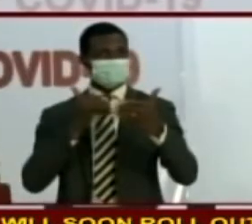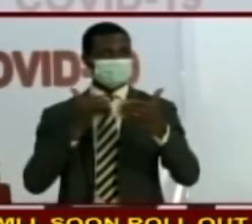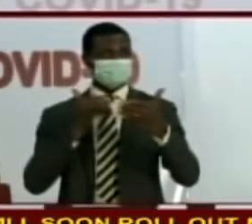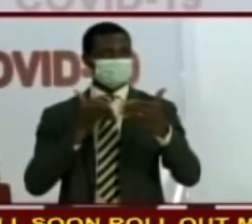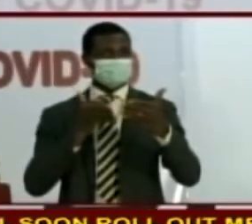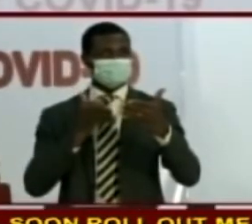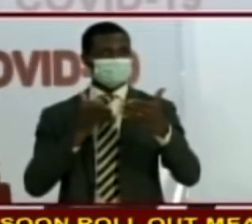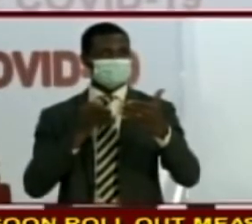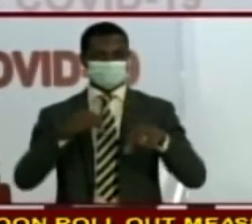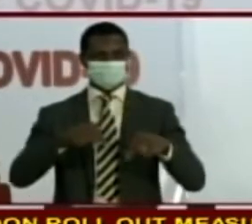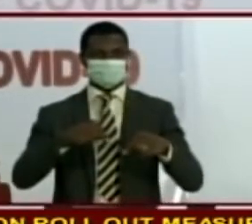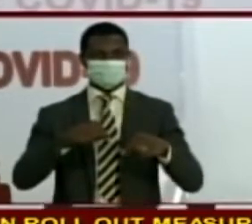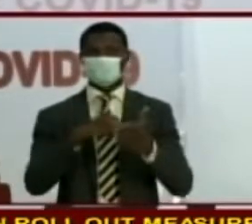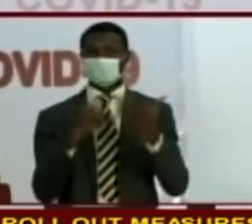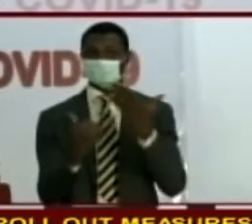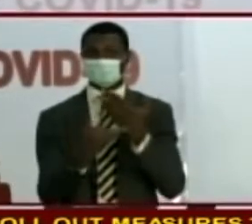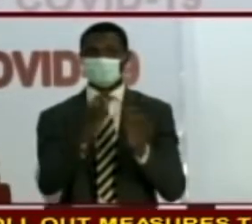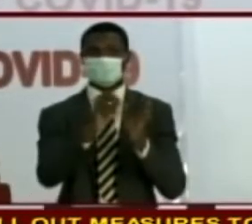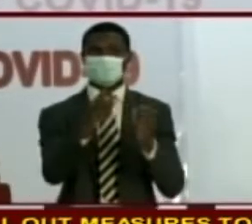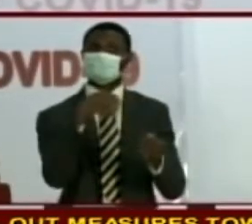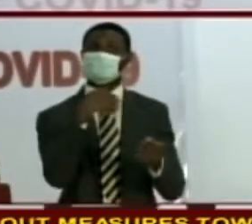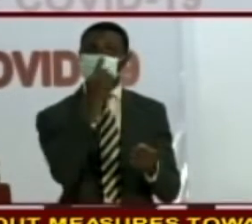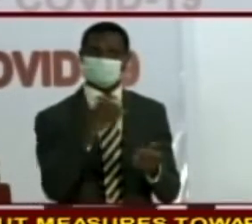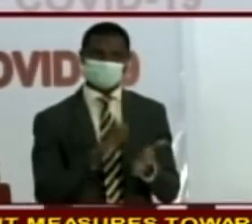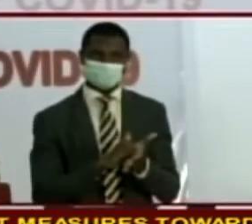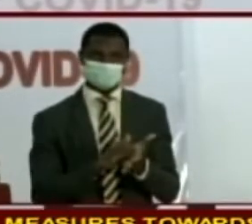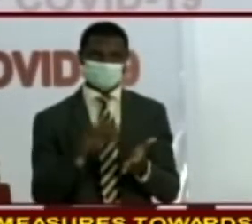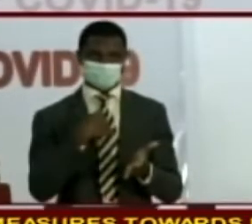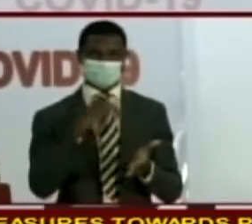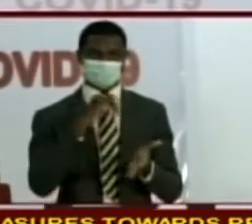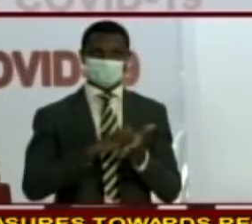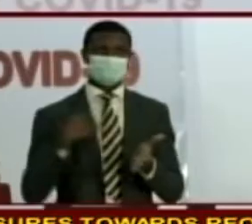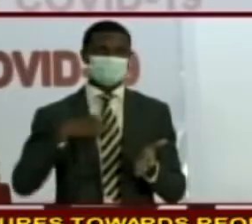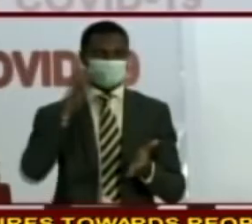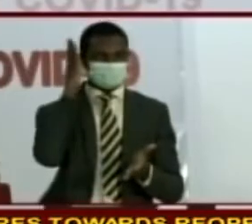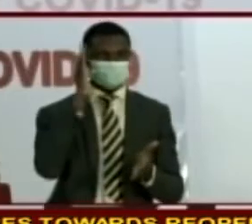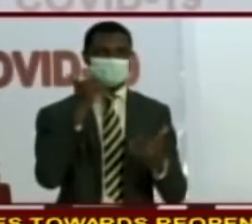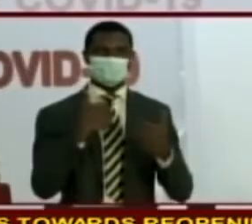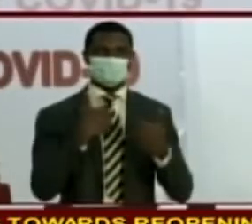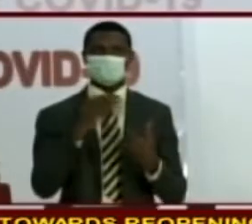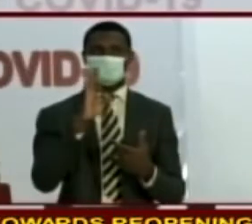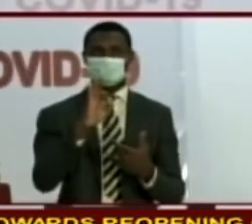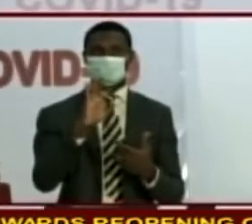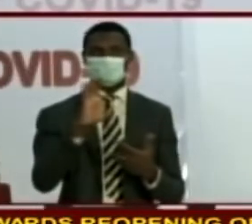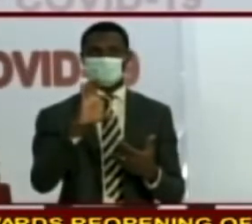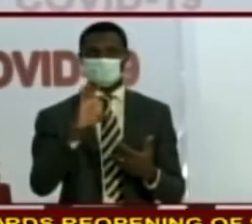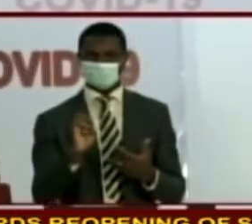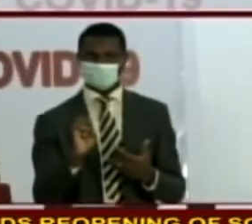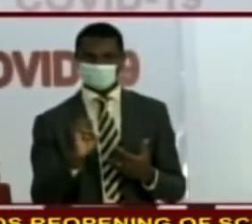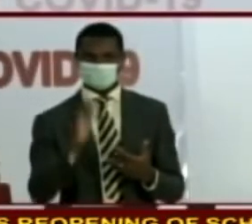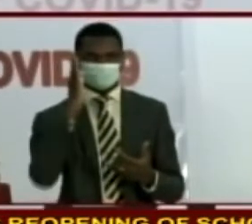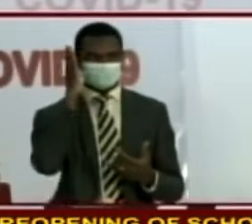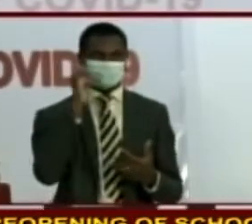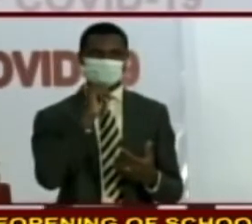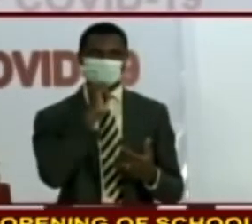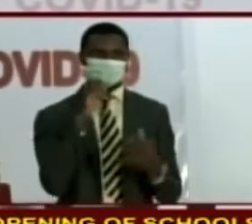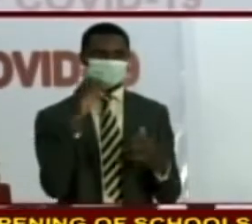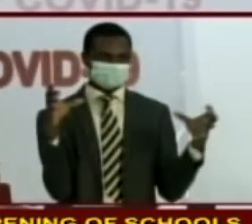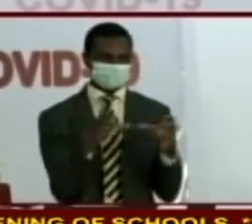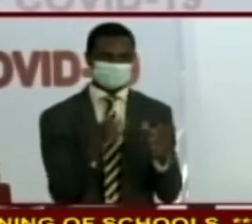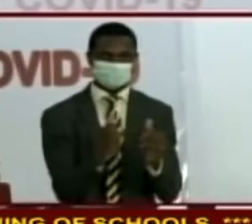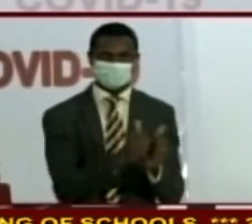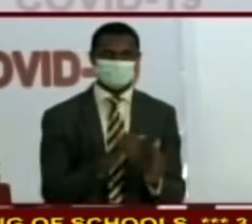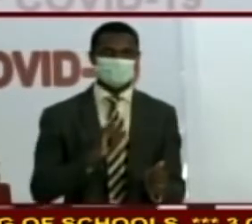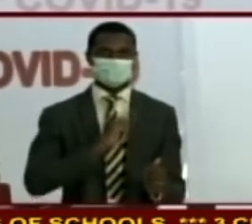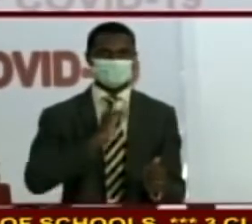In January, if you told me that we will have Federal Executive Council not congregating in the council chambers, I would tell you it's not